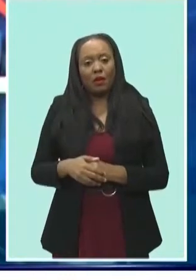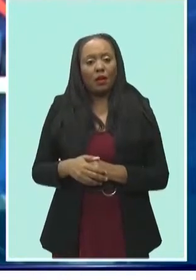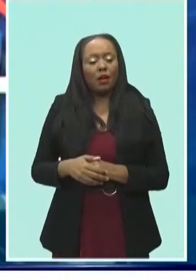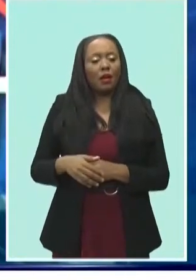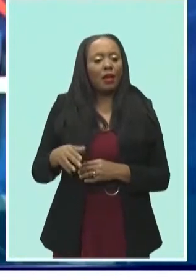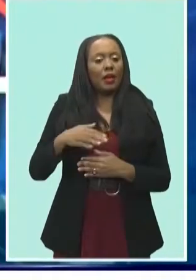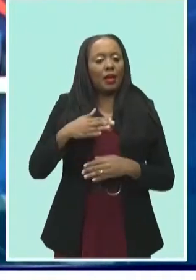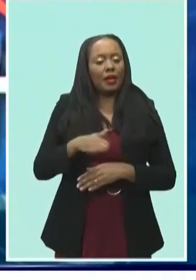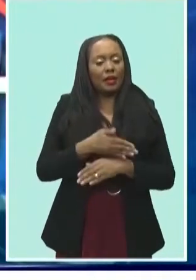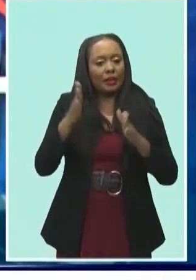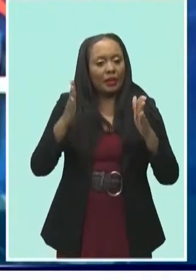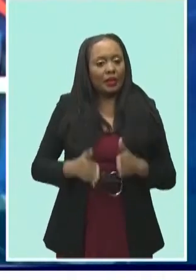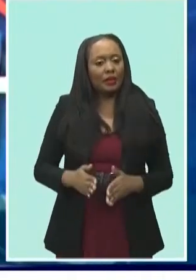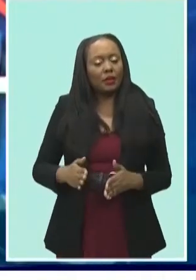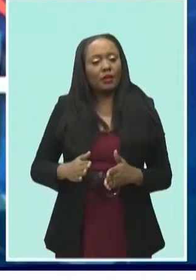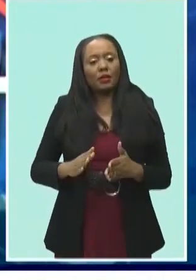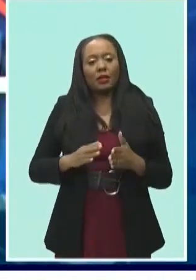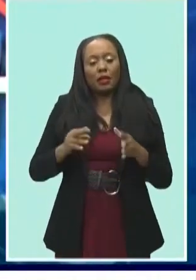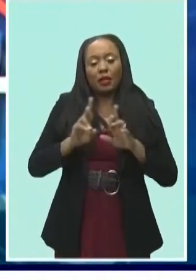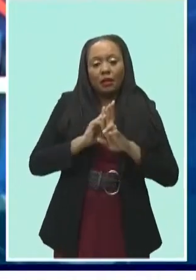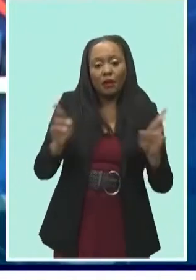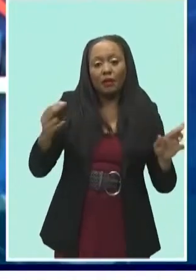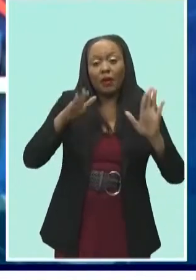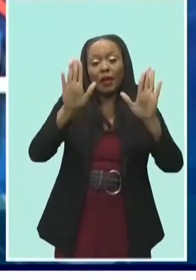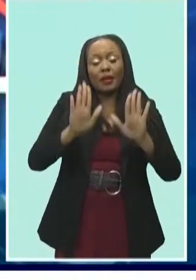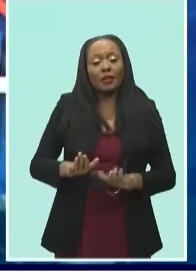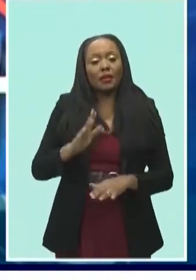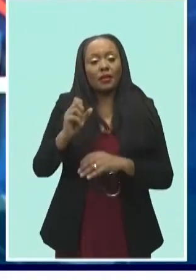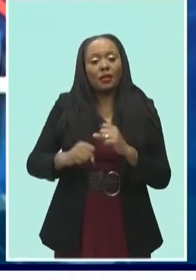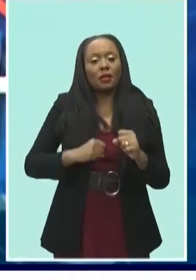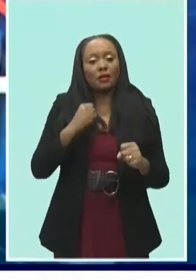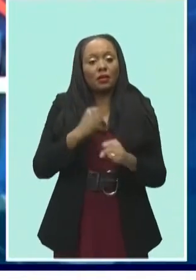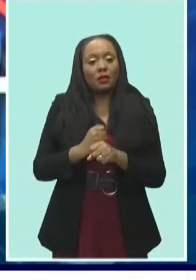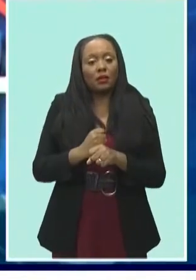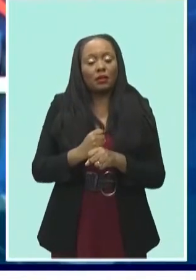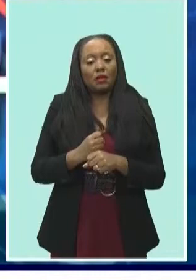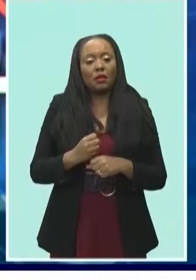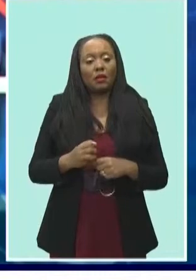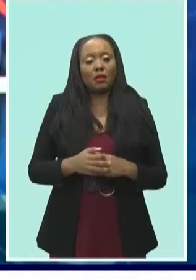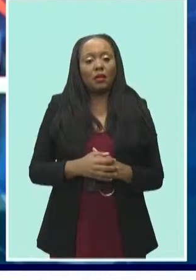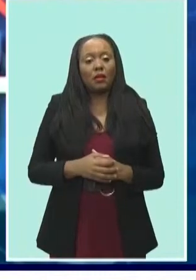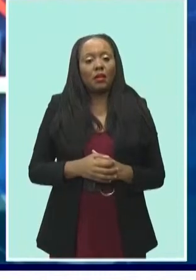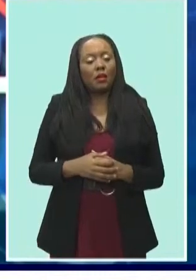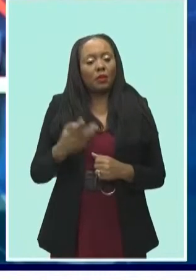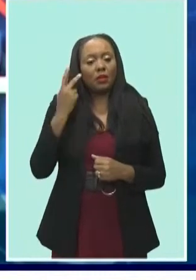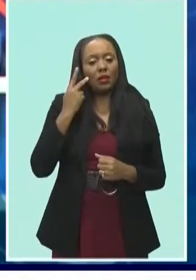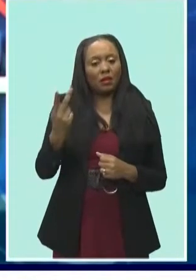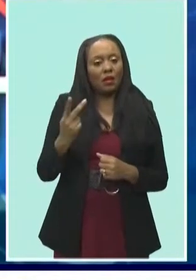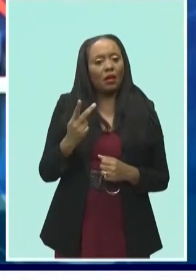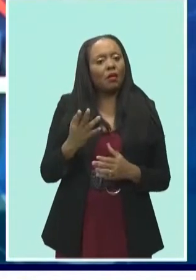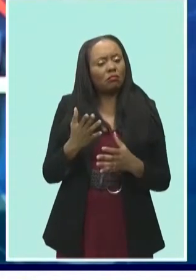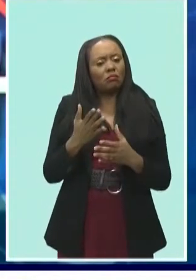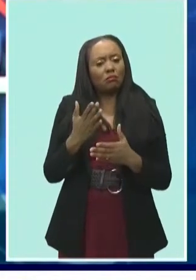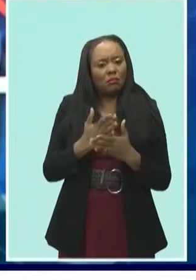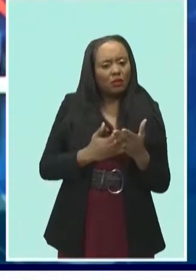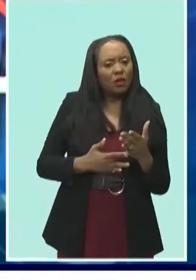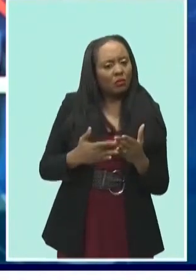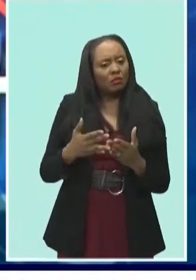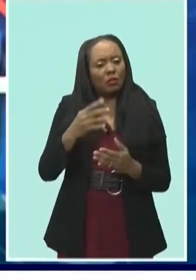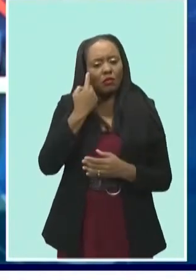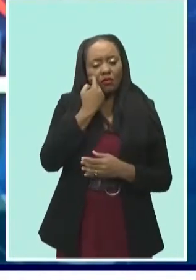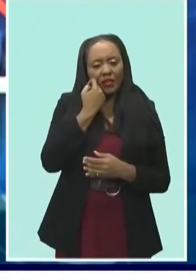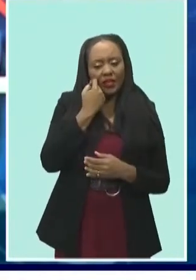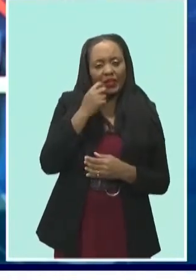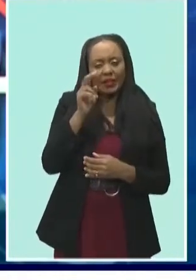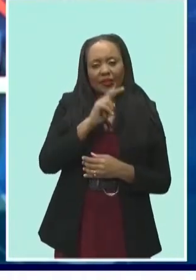up for what many believe will be an excellent year. CBC caught up with several of them at the Bejarama held at Three Houses Park.